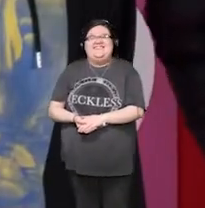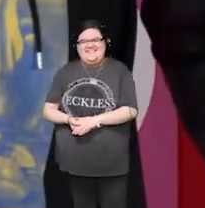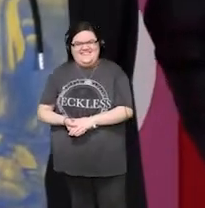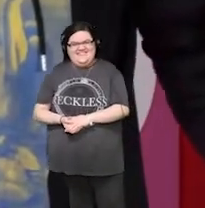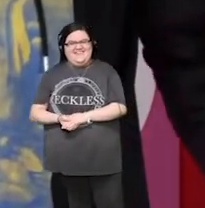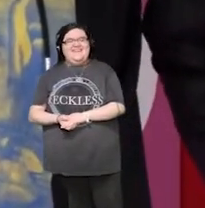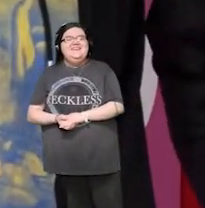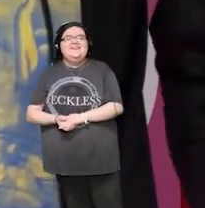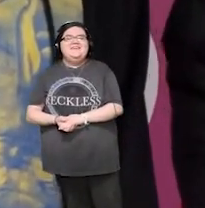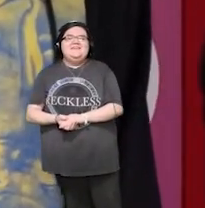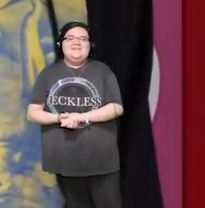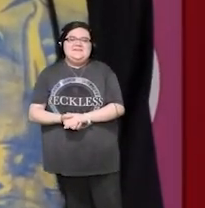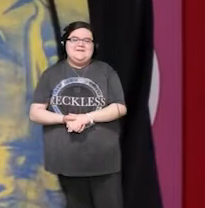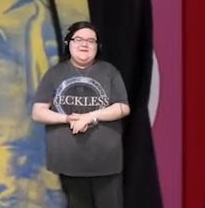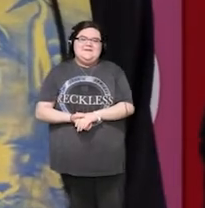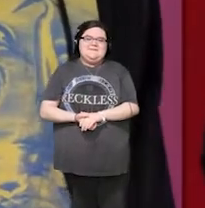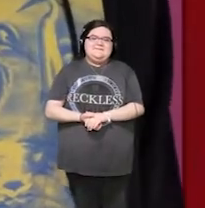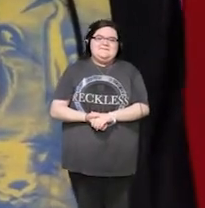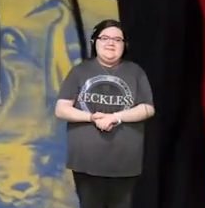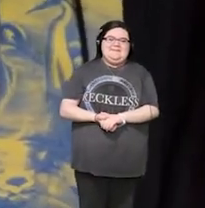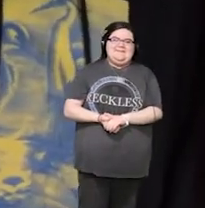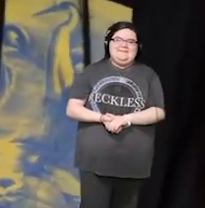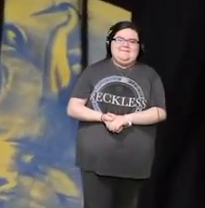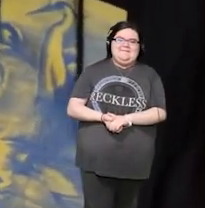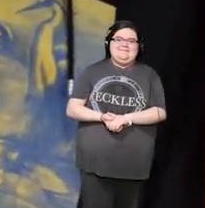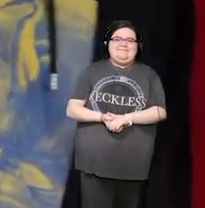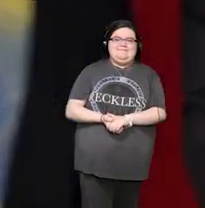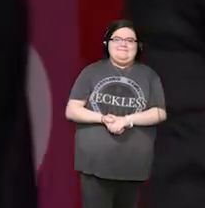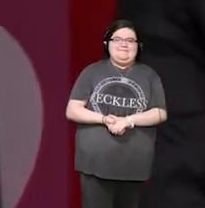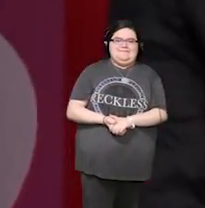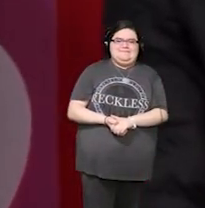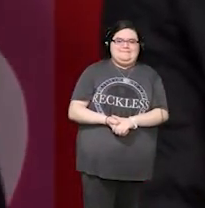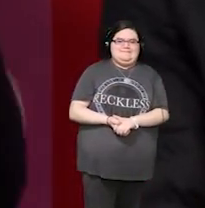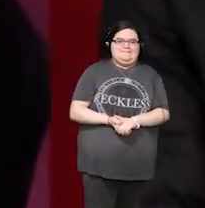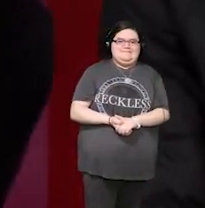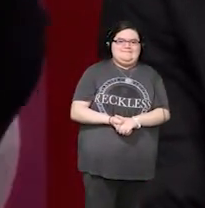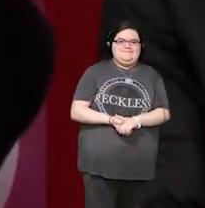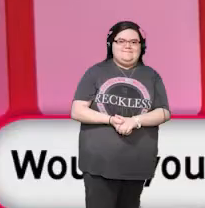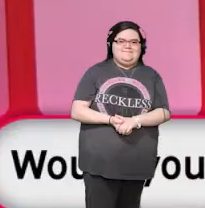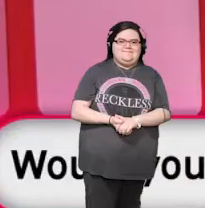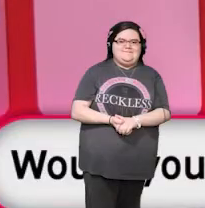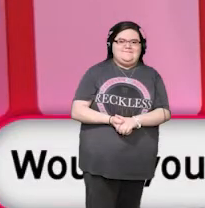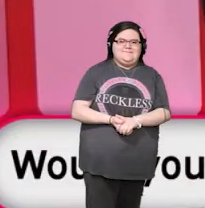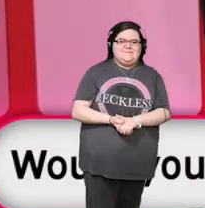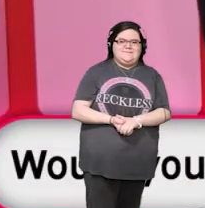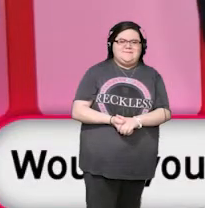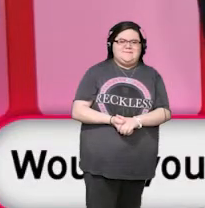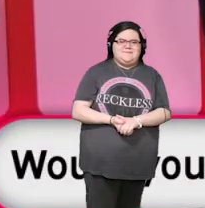Would you rather give the first 99% or the last 1% of a blowjob?